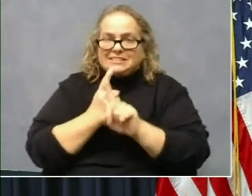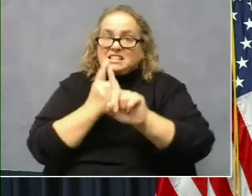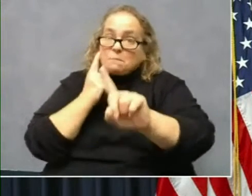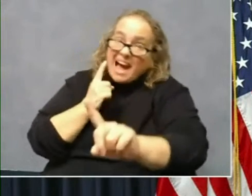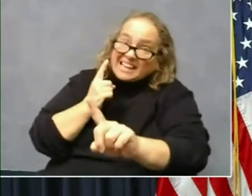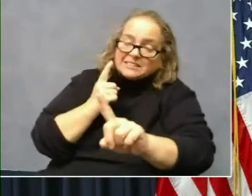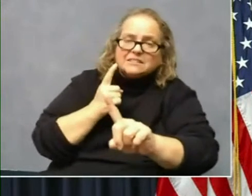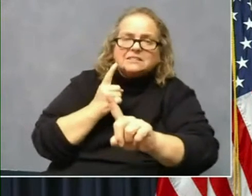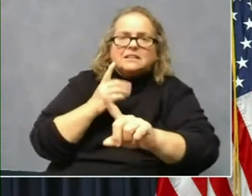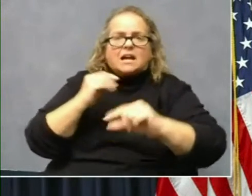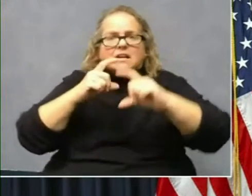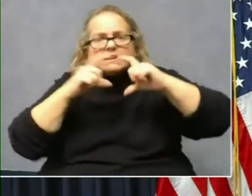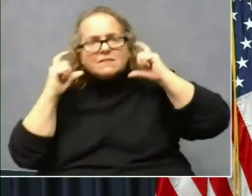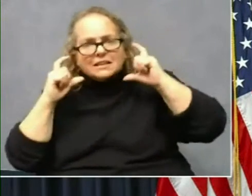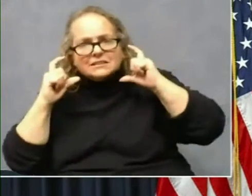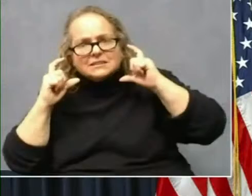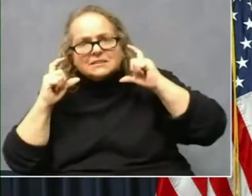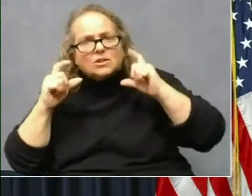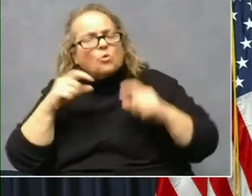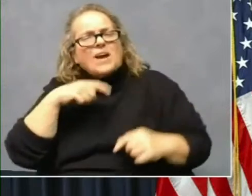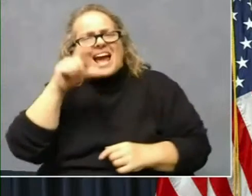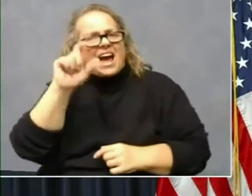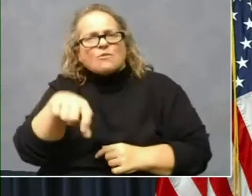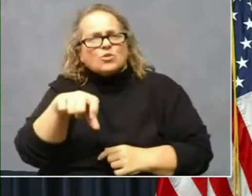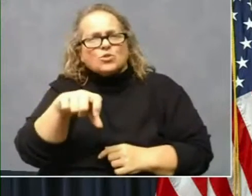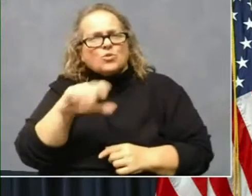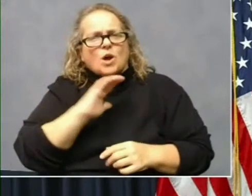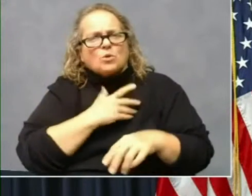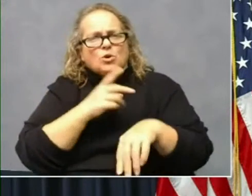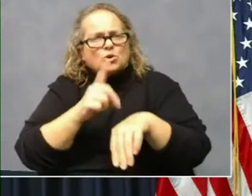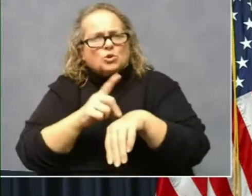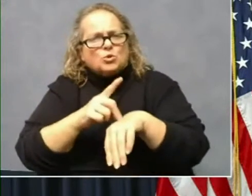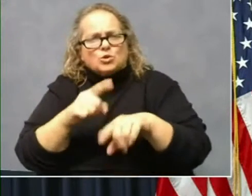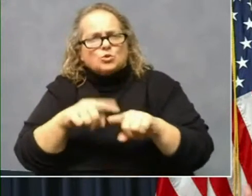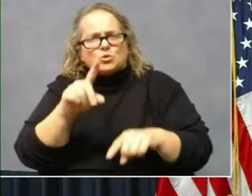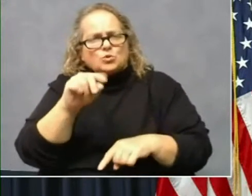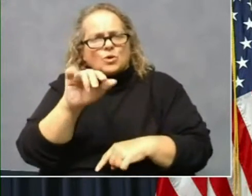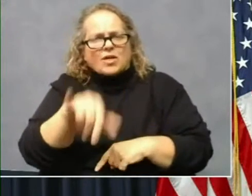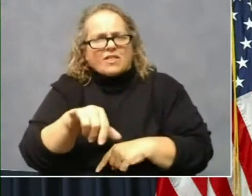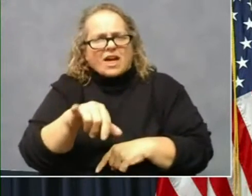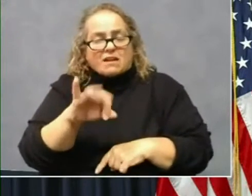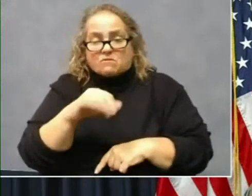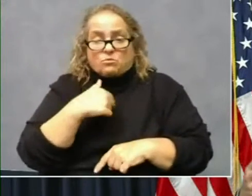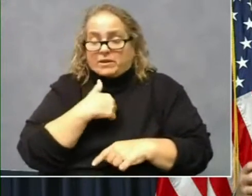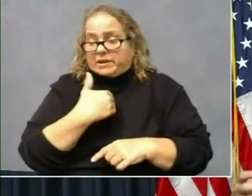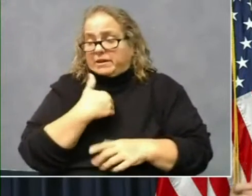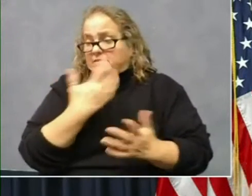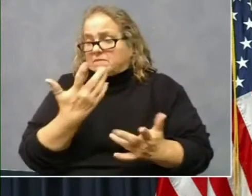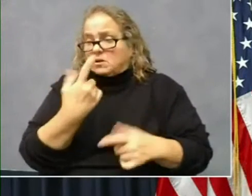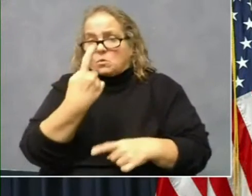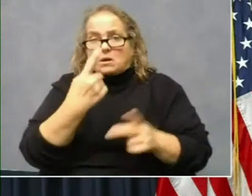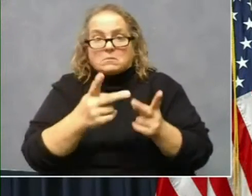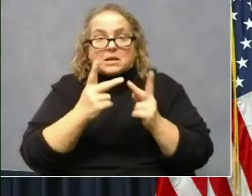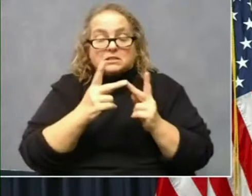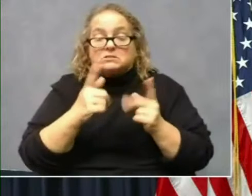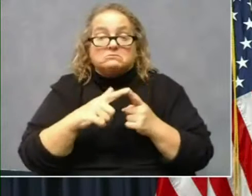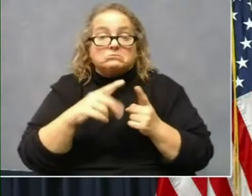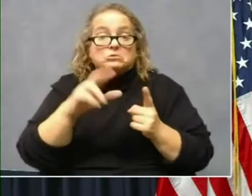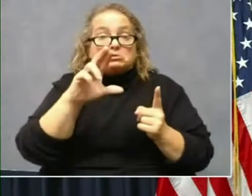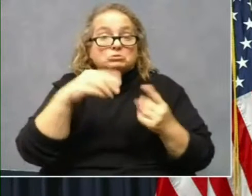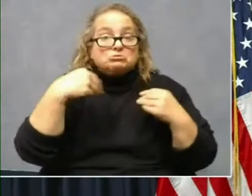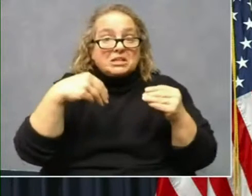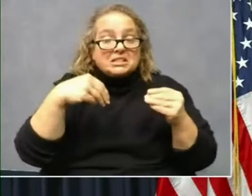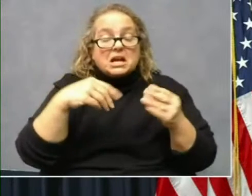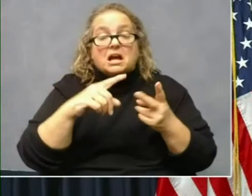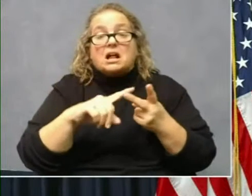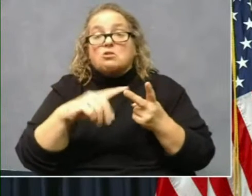our duties when it comes to that. If we have an establishment, it could be retail, it could be restaurant, it could be an office building, it